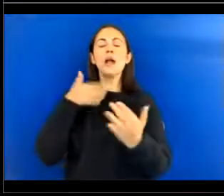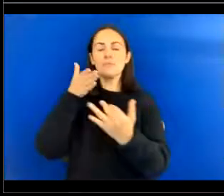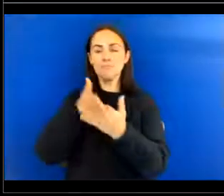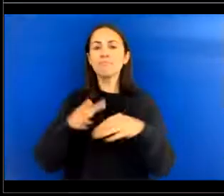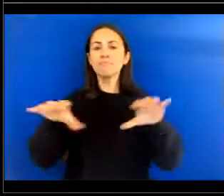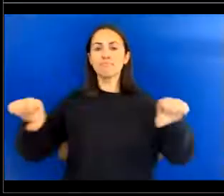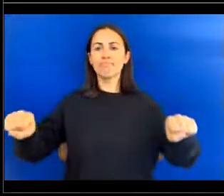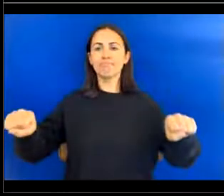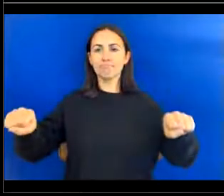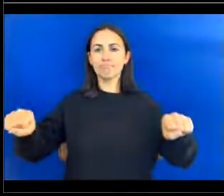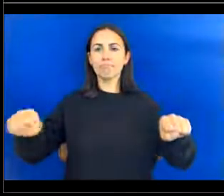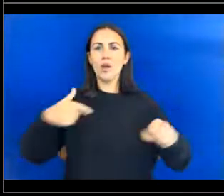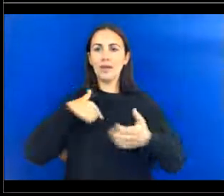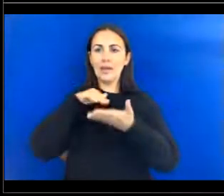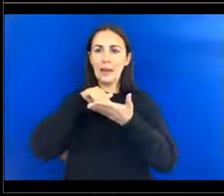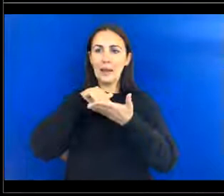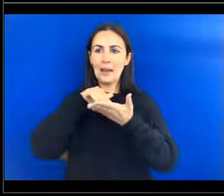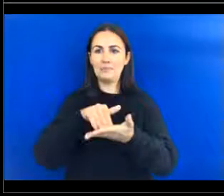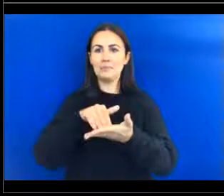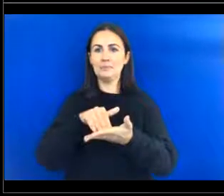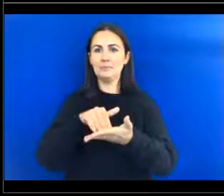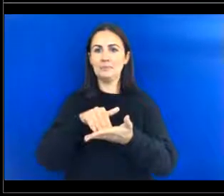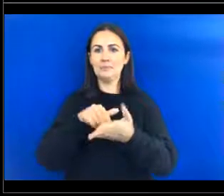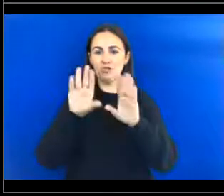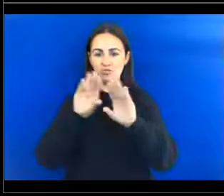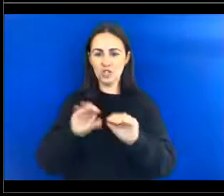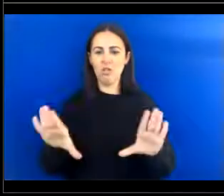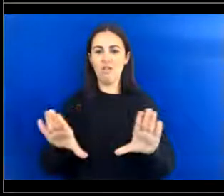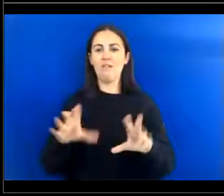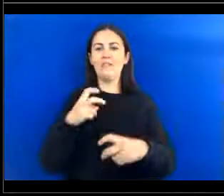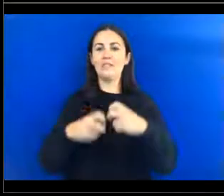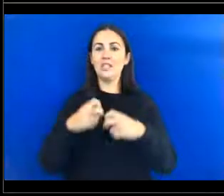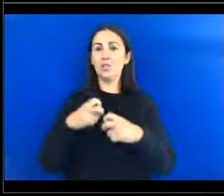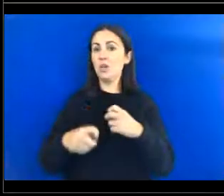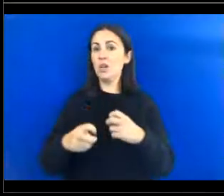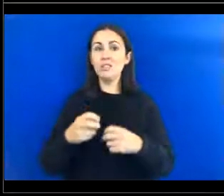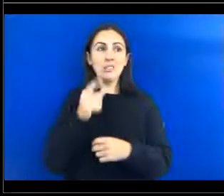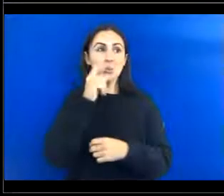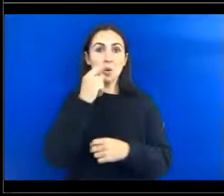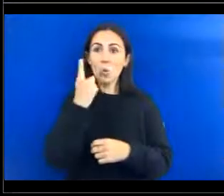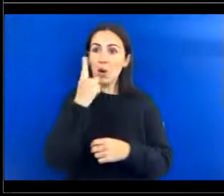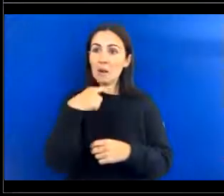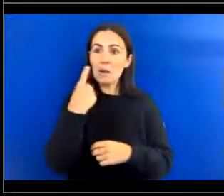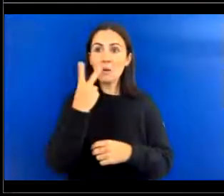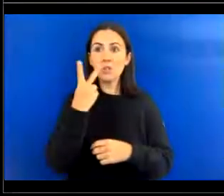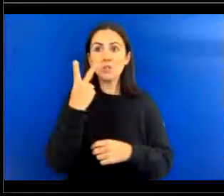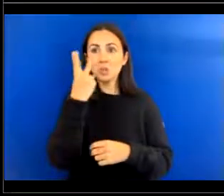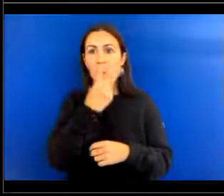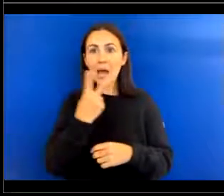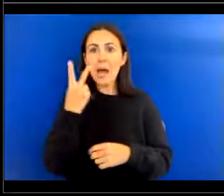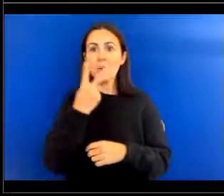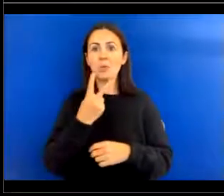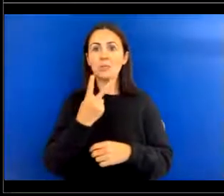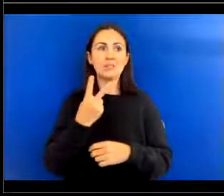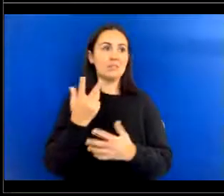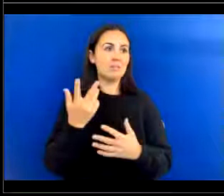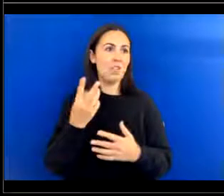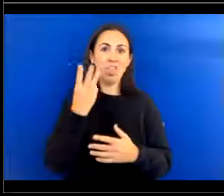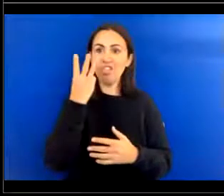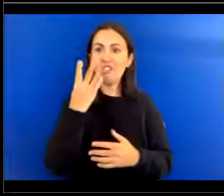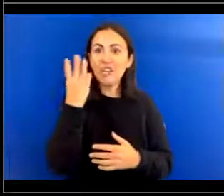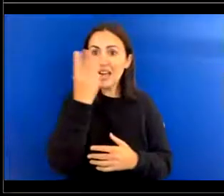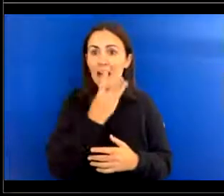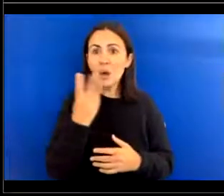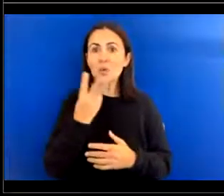a cycle of conflict. So we do that for as long as it takes, and mediation can take 2 to 3 hours, which is quite